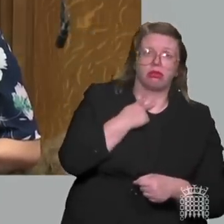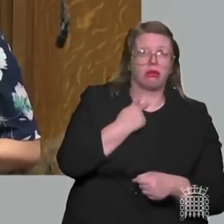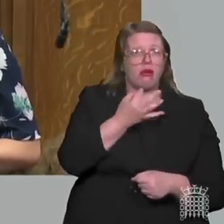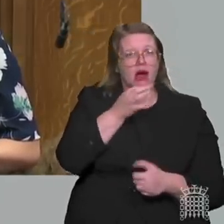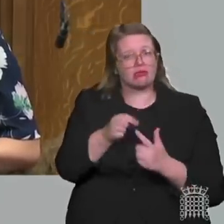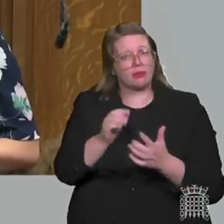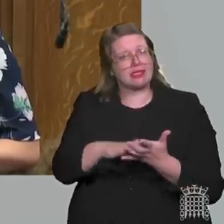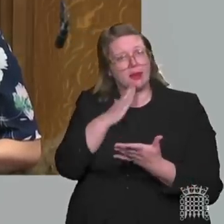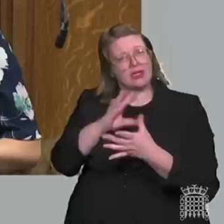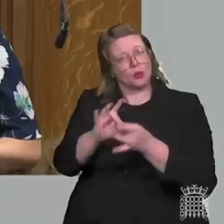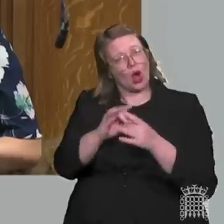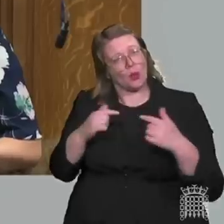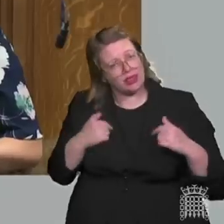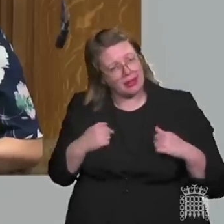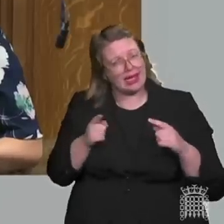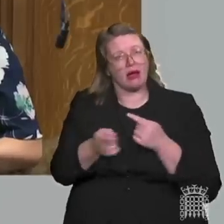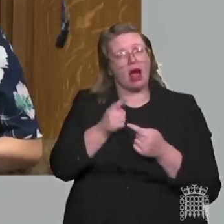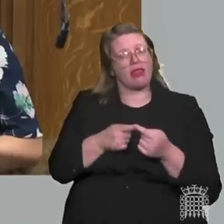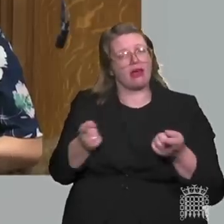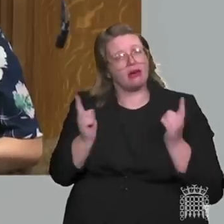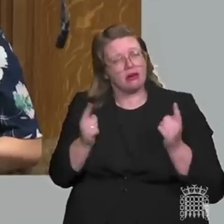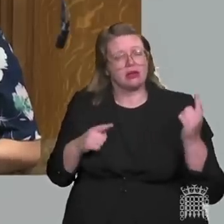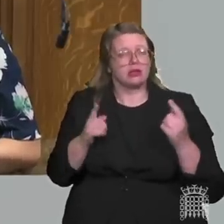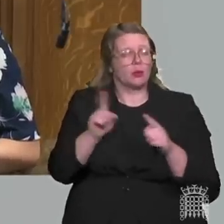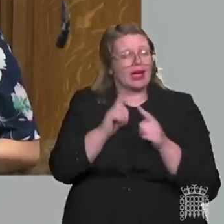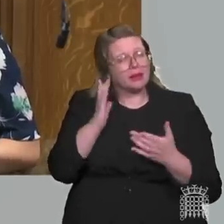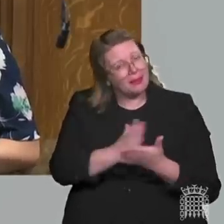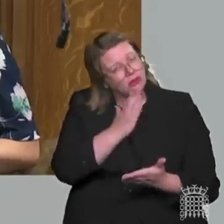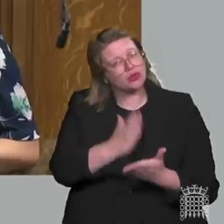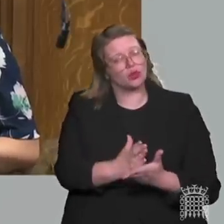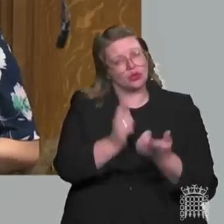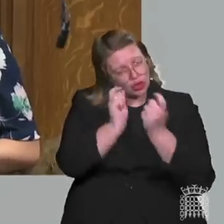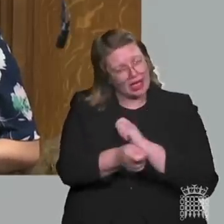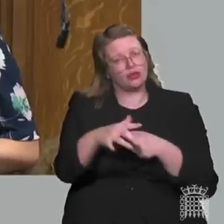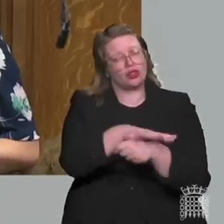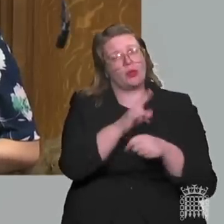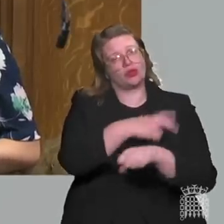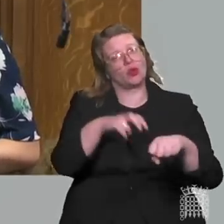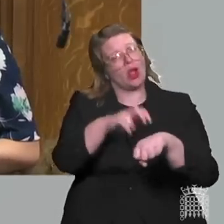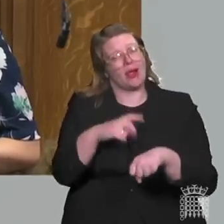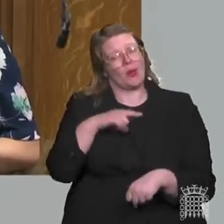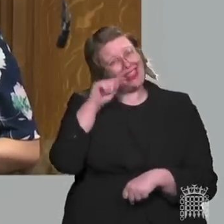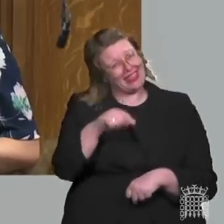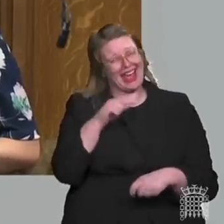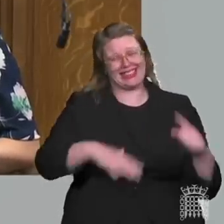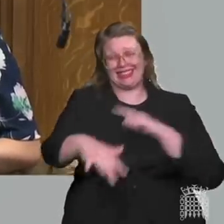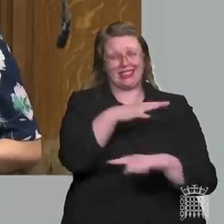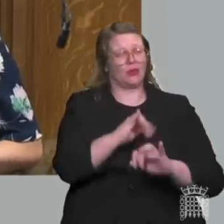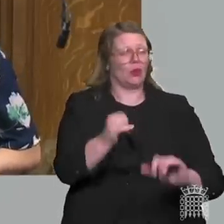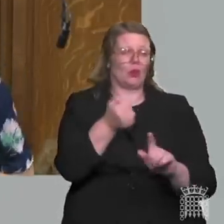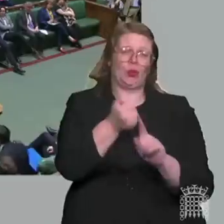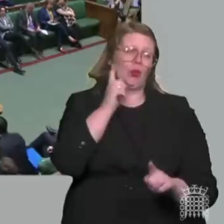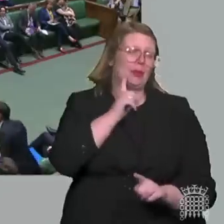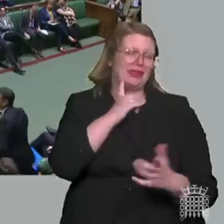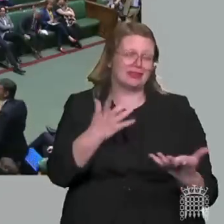that strategy is enacted and funded so that we can tackle the cultures and behaviours that are having such devastating impacts on women in Northern